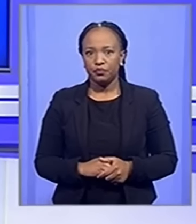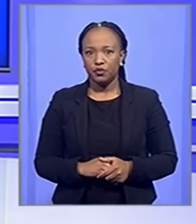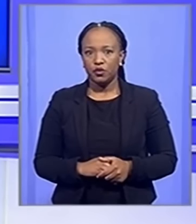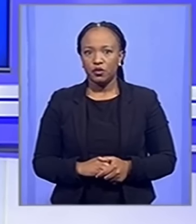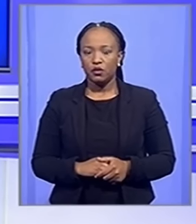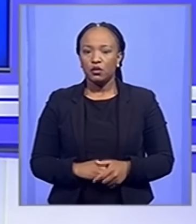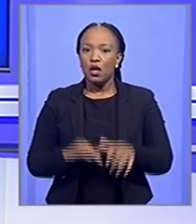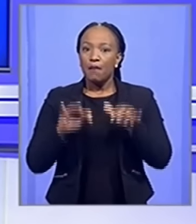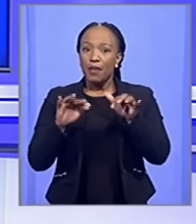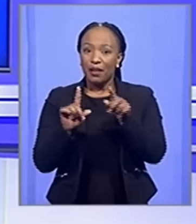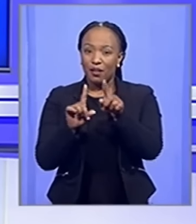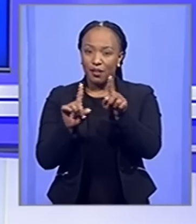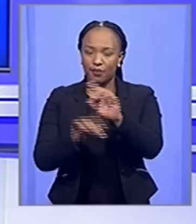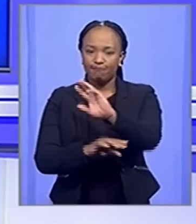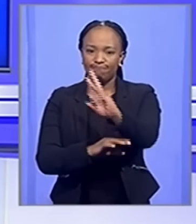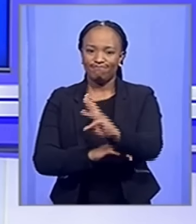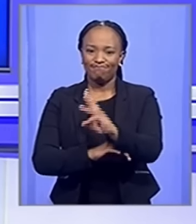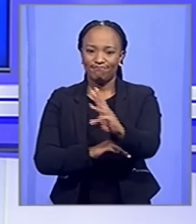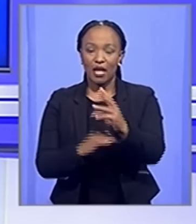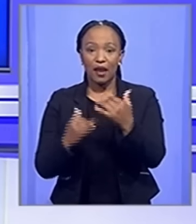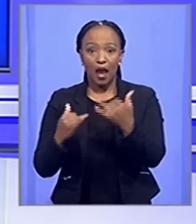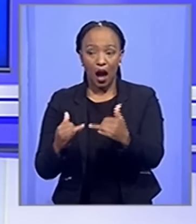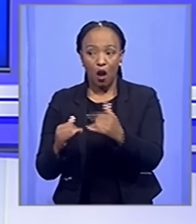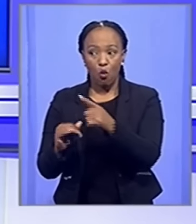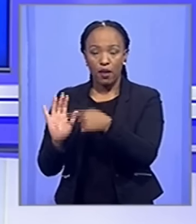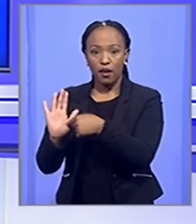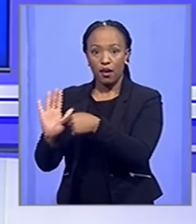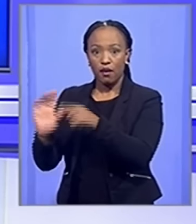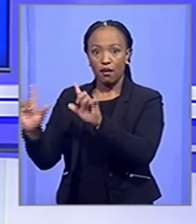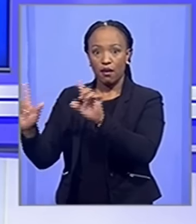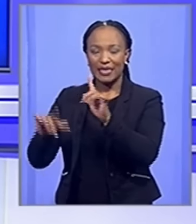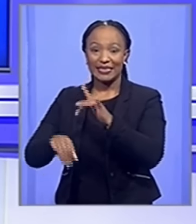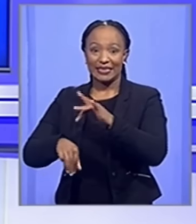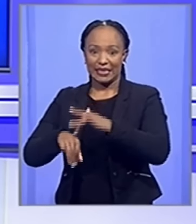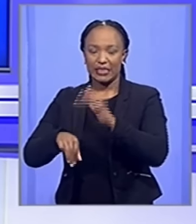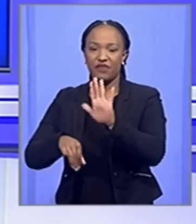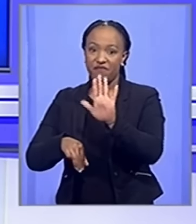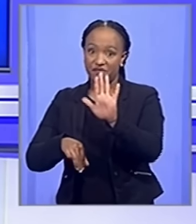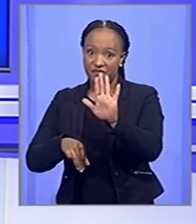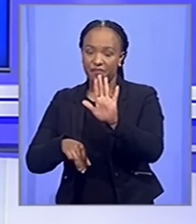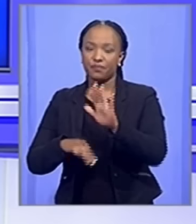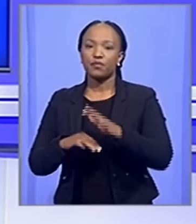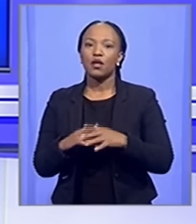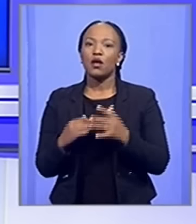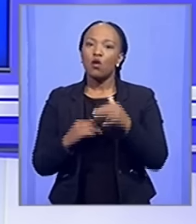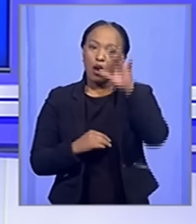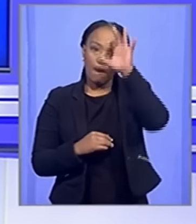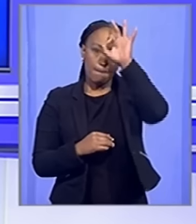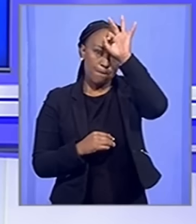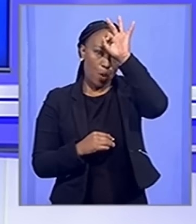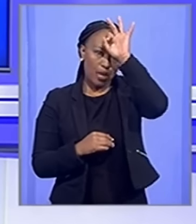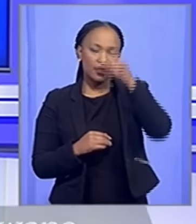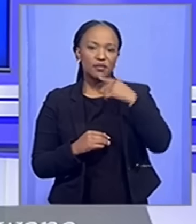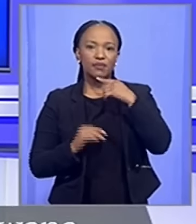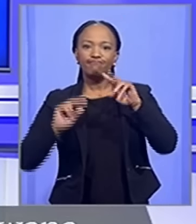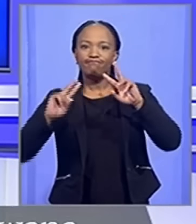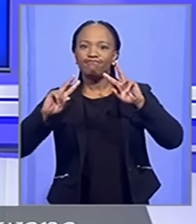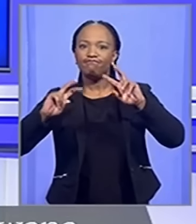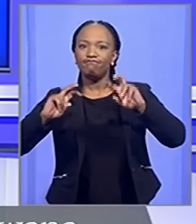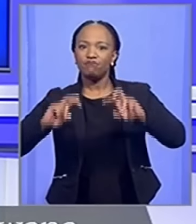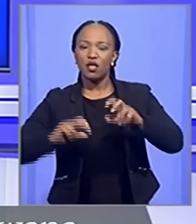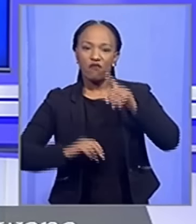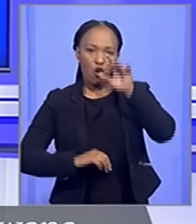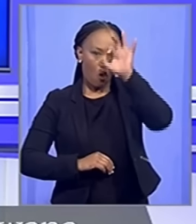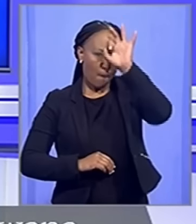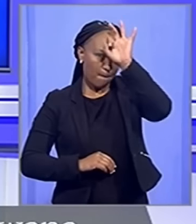Motho itse gore kganye latelang e ka go ama maikutlo. Mapodisi kwa Northwest re bokaedi jo bo ikemetseng jwa dipatlisiso kgatlhano le mapodisi.